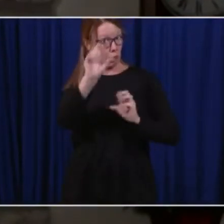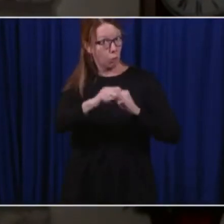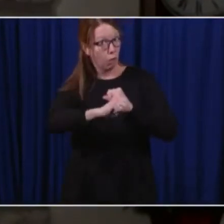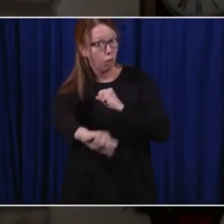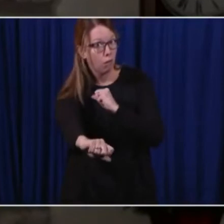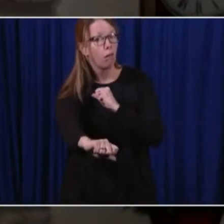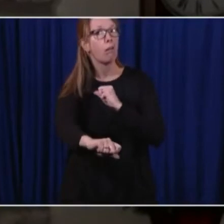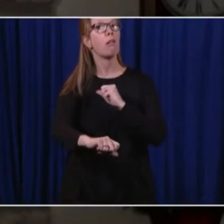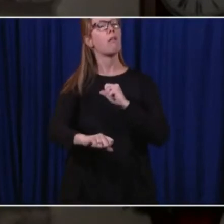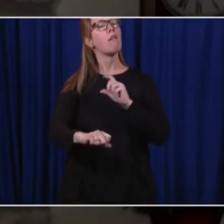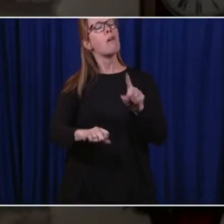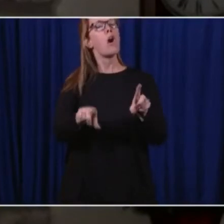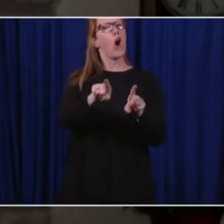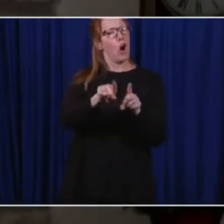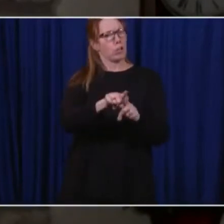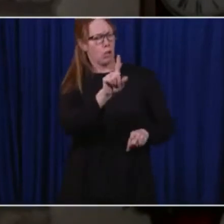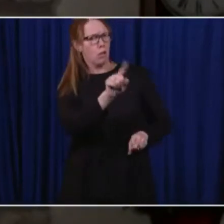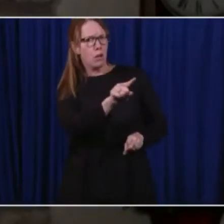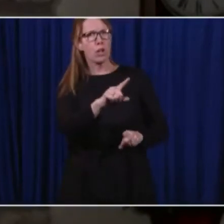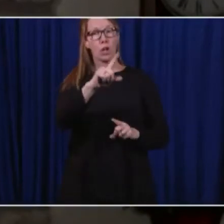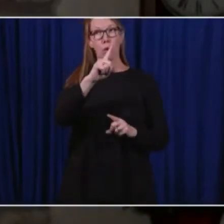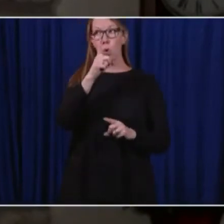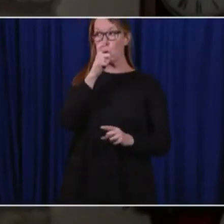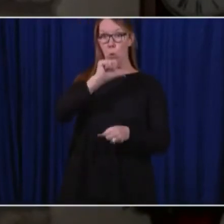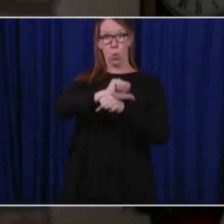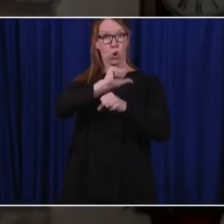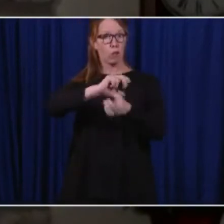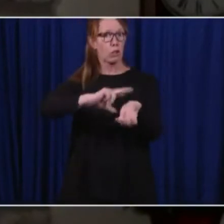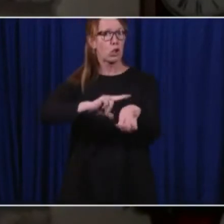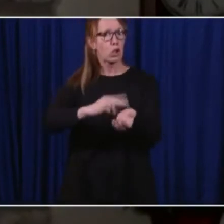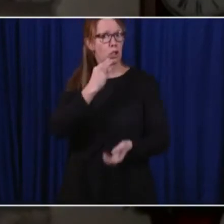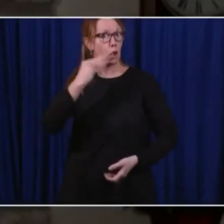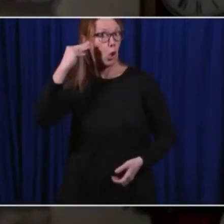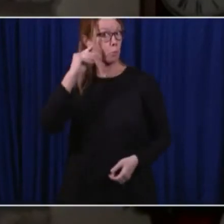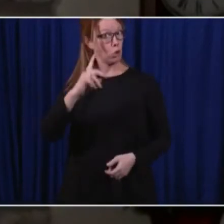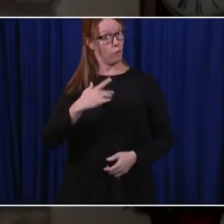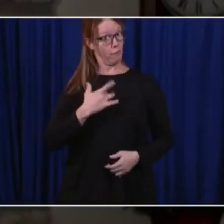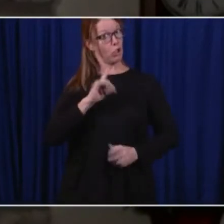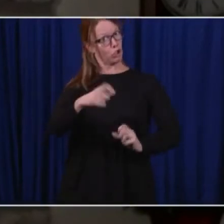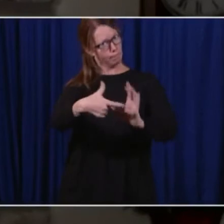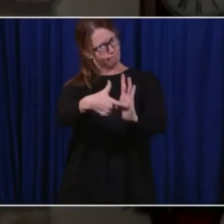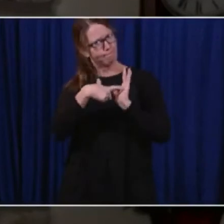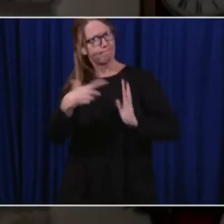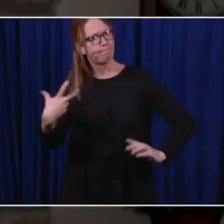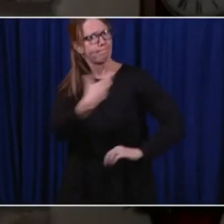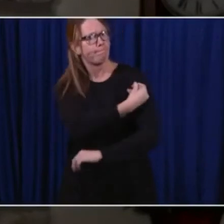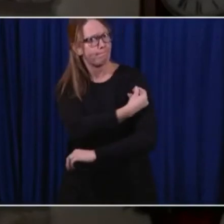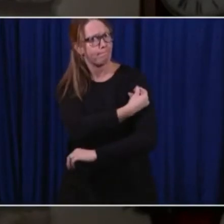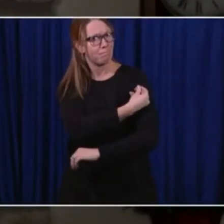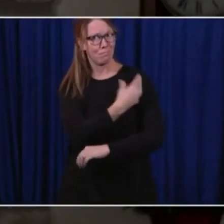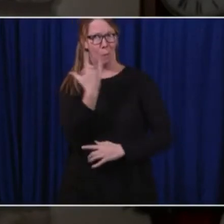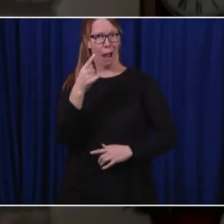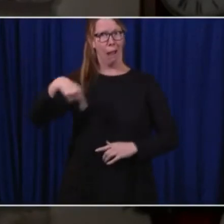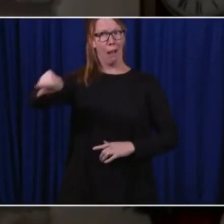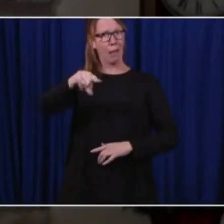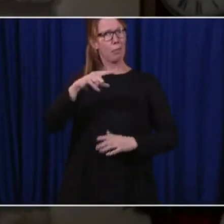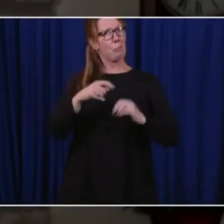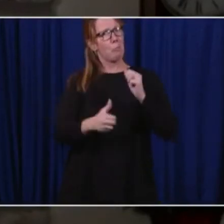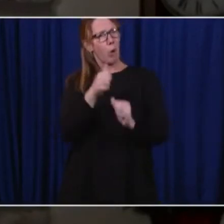do you think that those who work in nursing homes should be mandated to get the vaccine, considering they're working with the most vulnerable